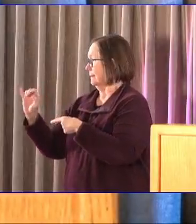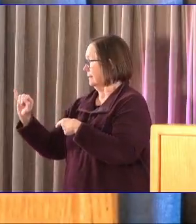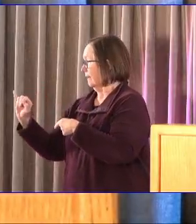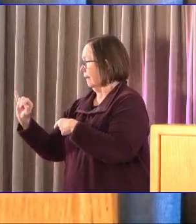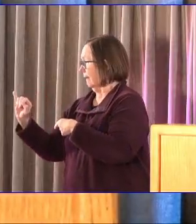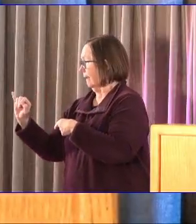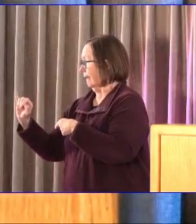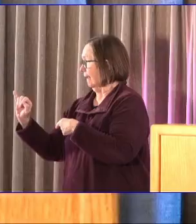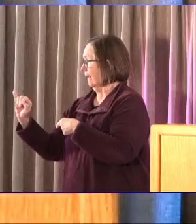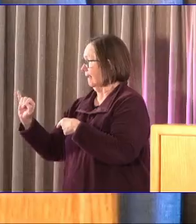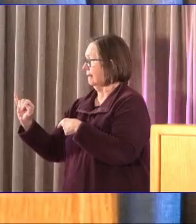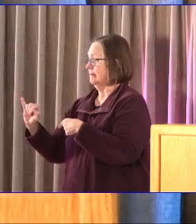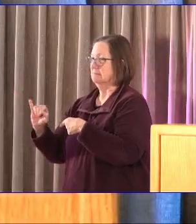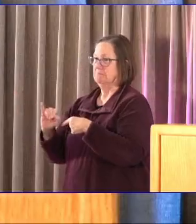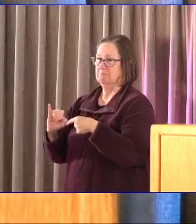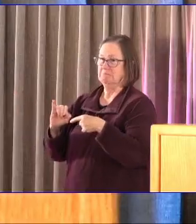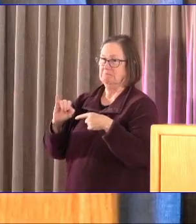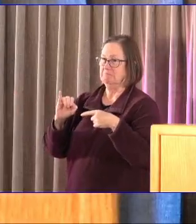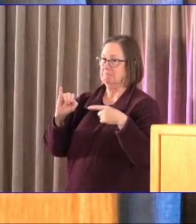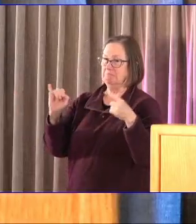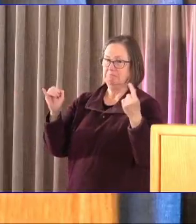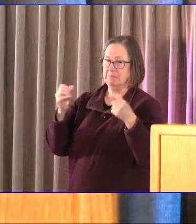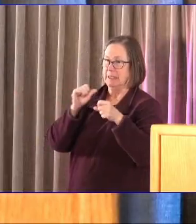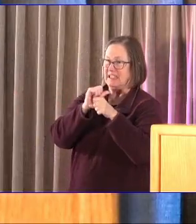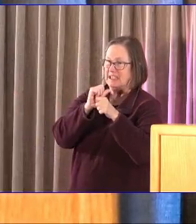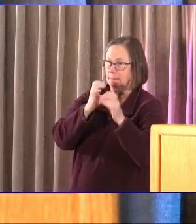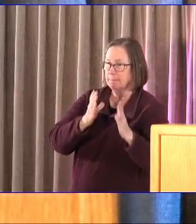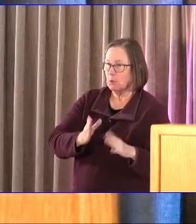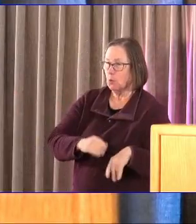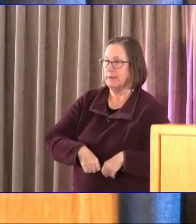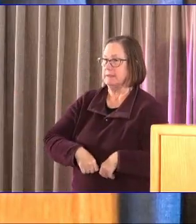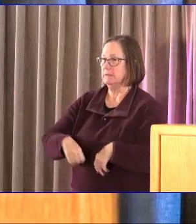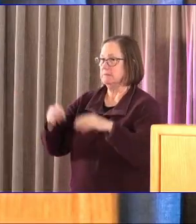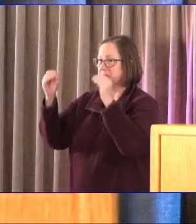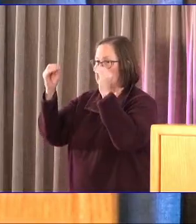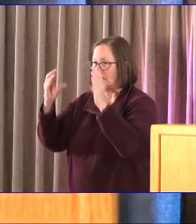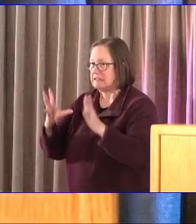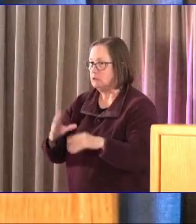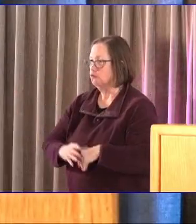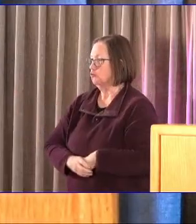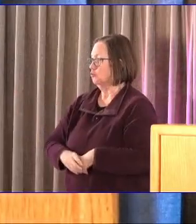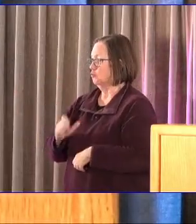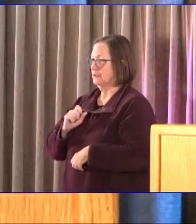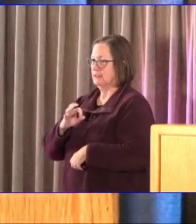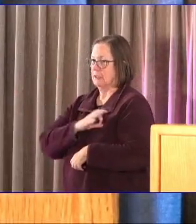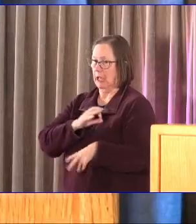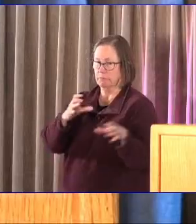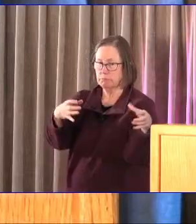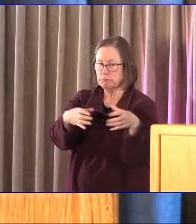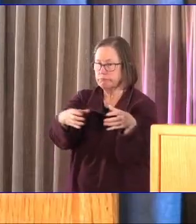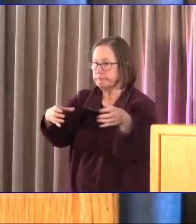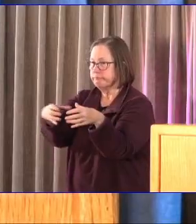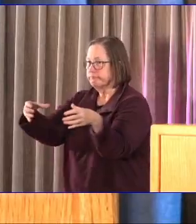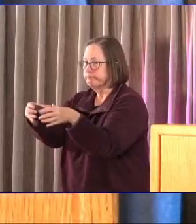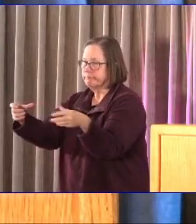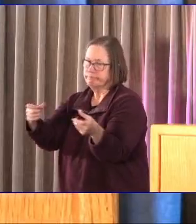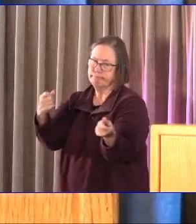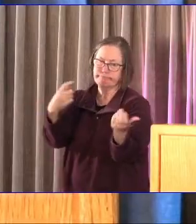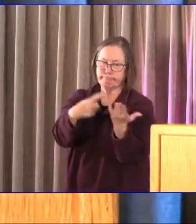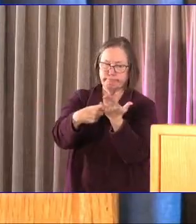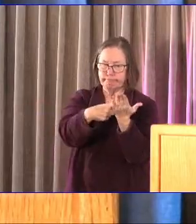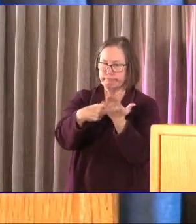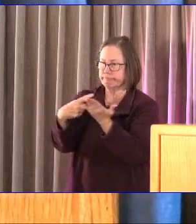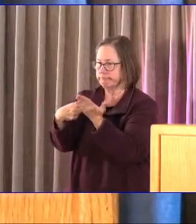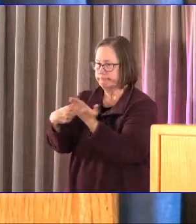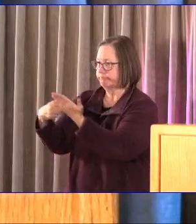employees, faculty, and staff here on our campus. And so we're taking that information and we're synthesizing